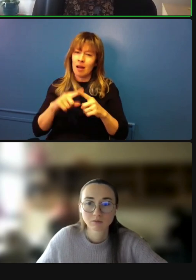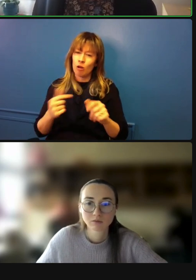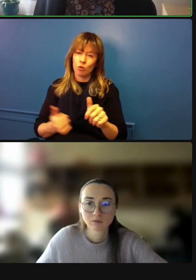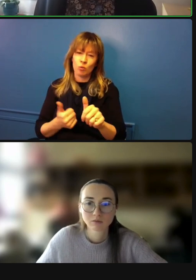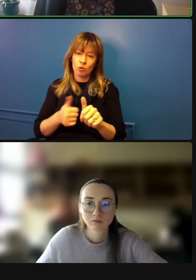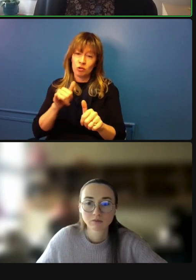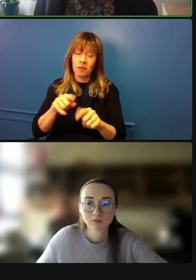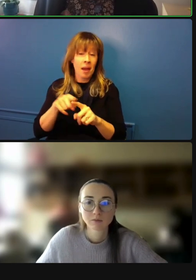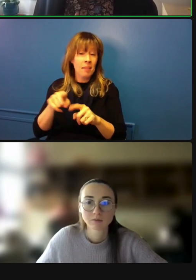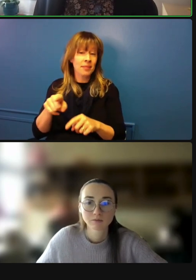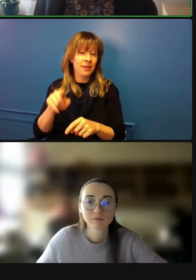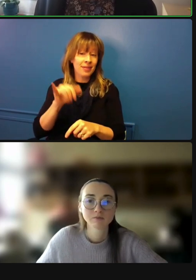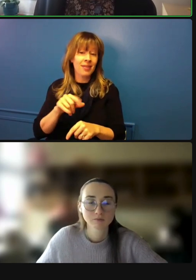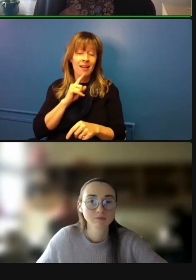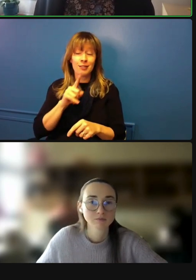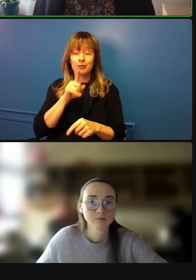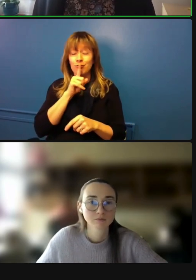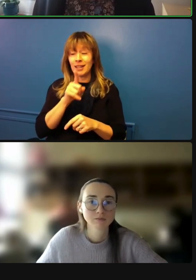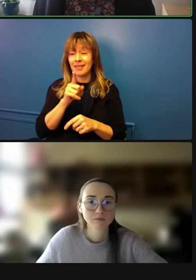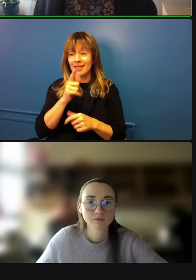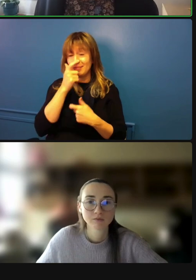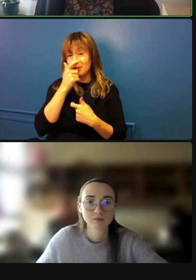really interesting